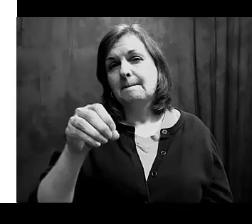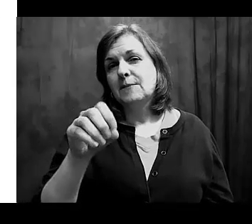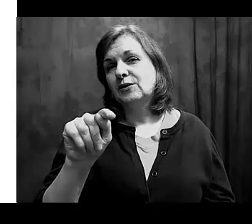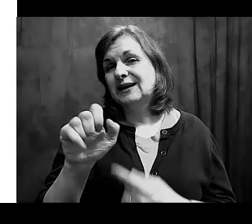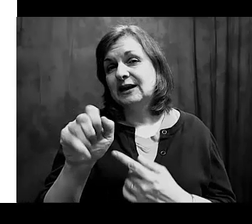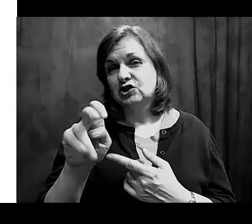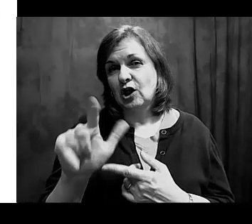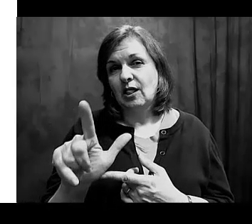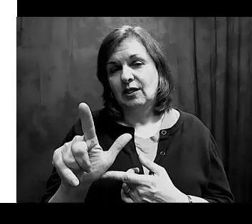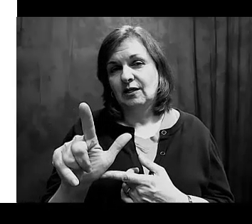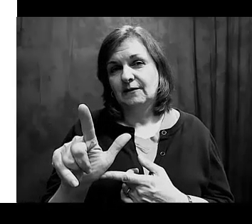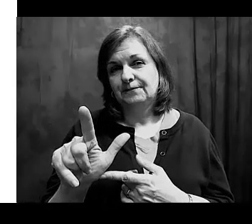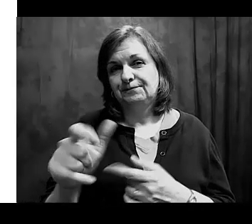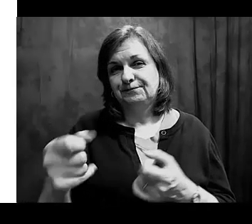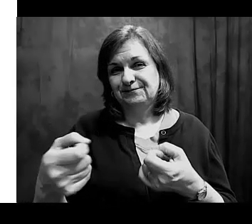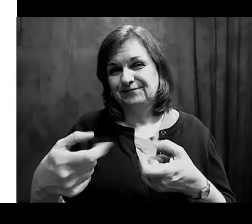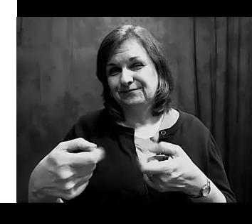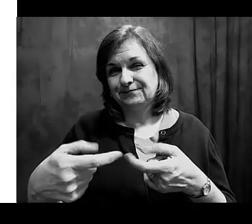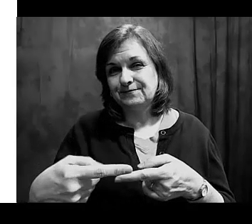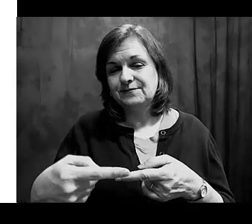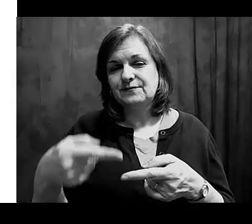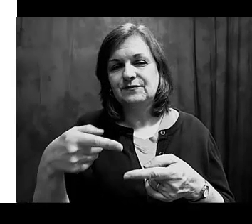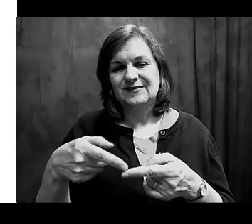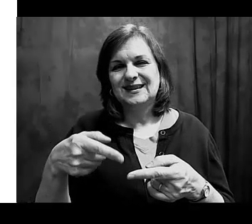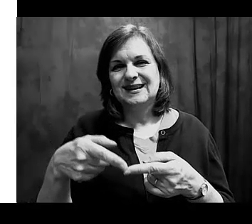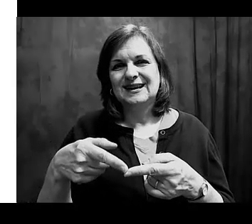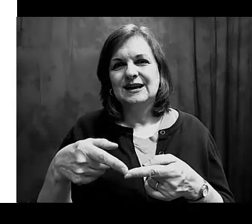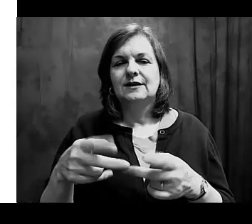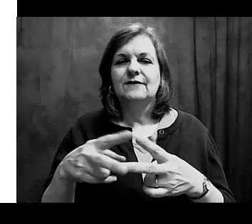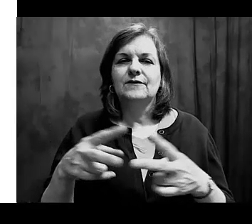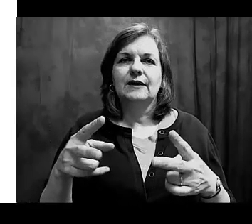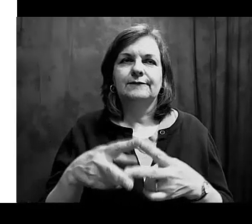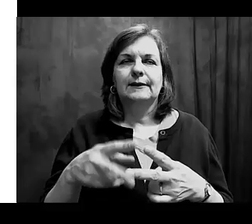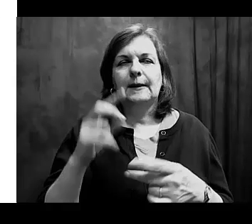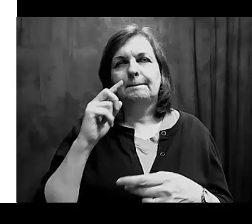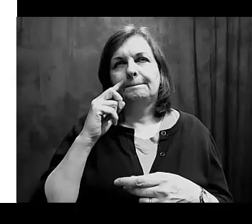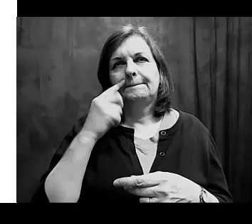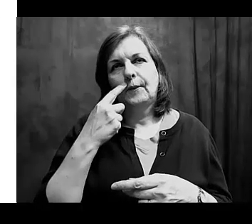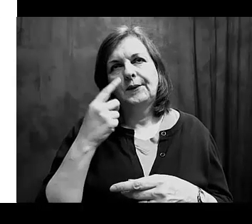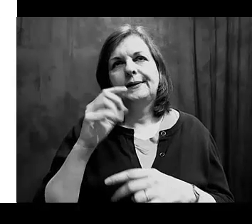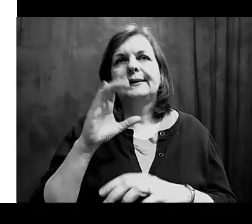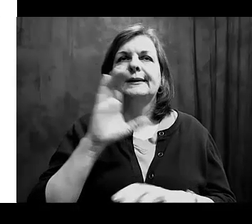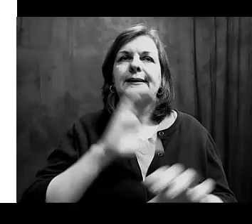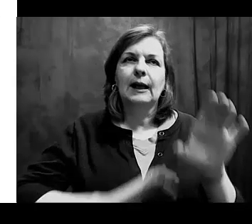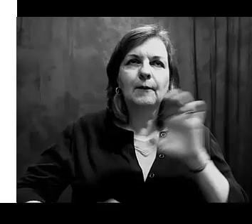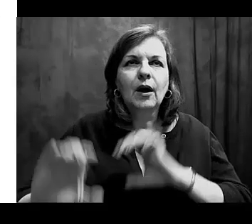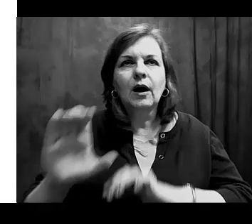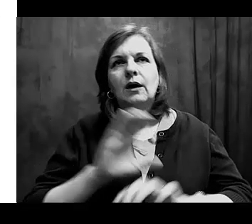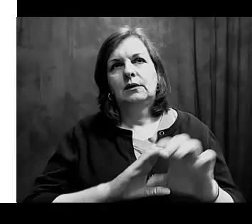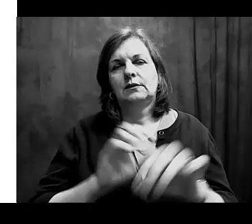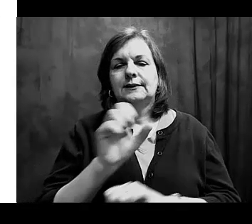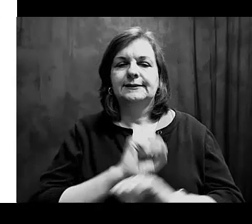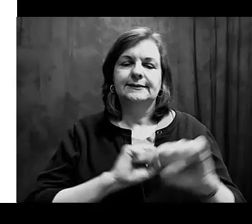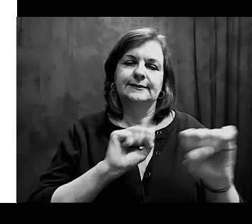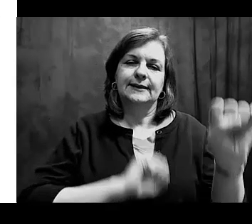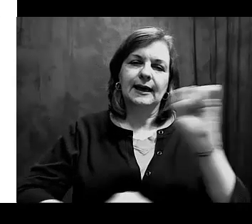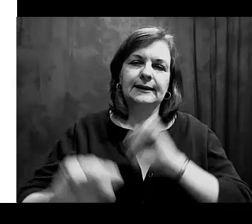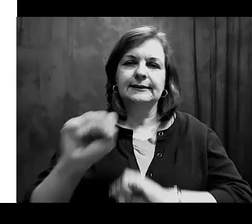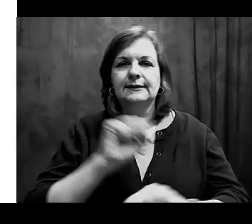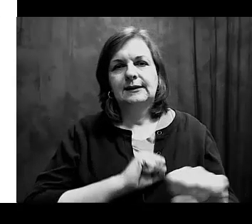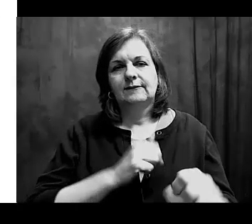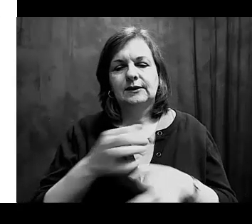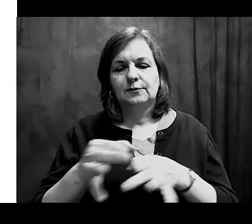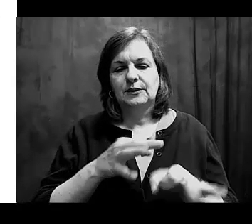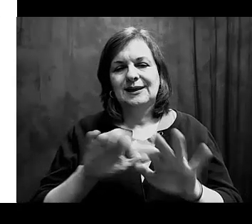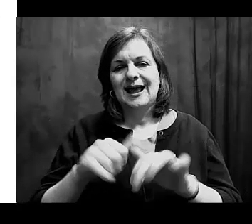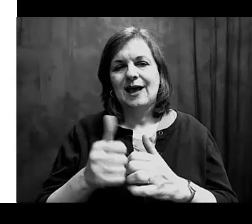saying that a sweet receptor was triggered, and your brain says, ooh, it's sweet. And you process